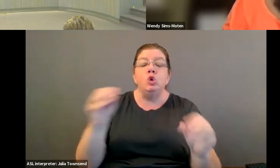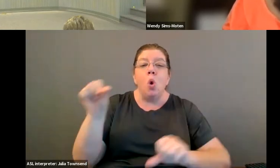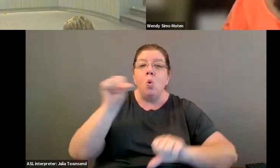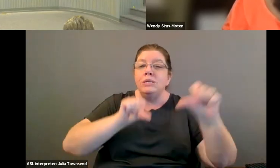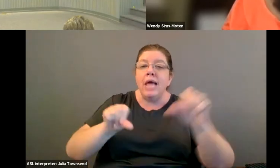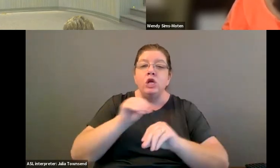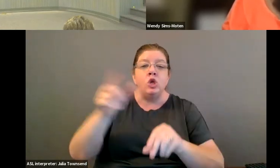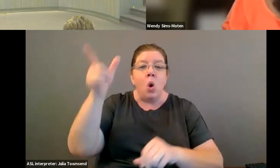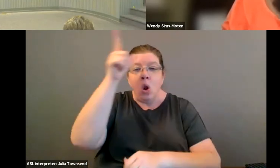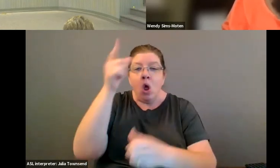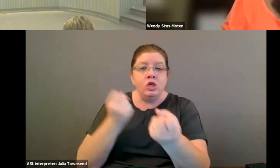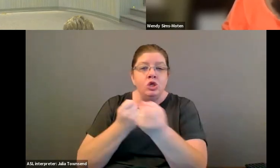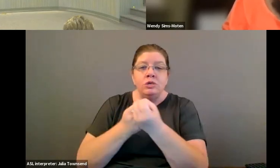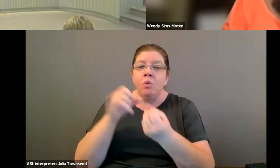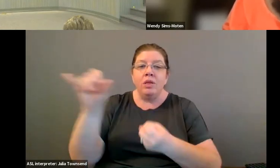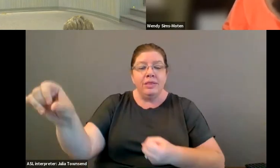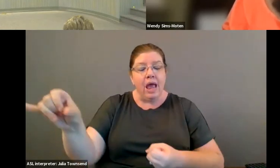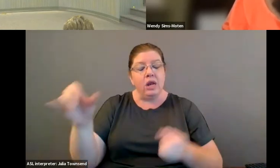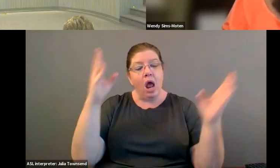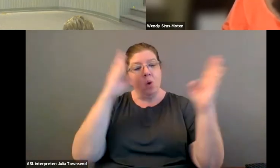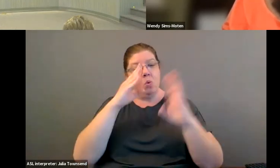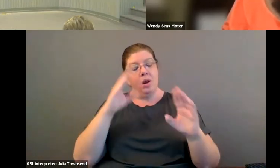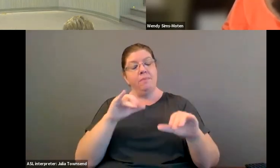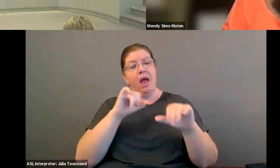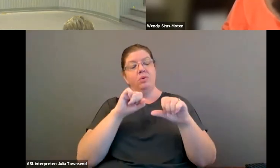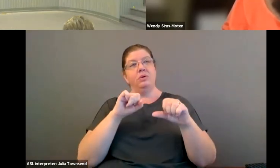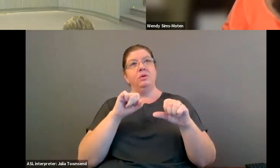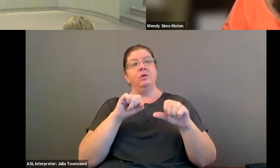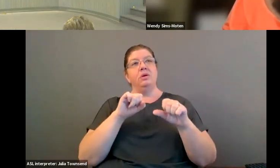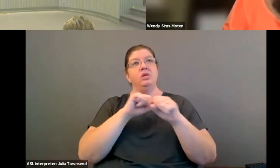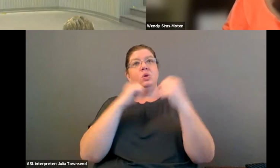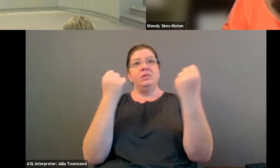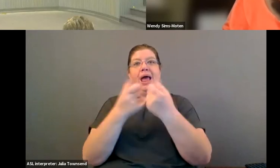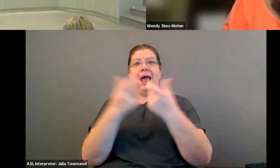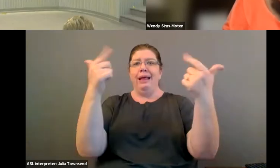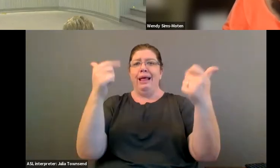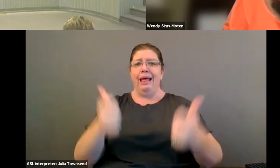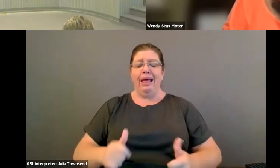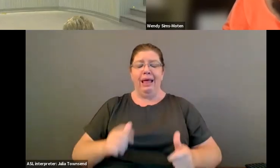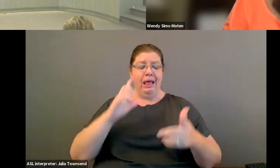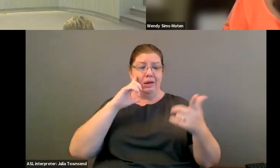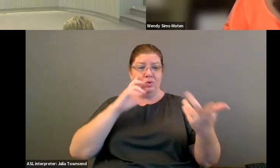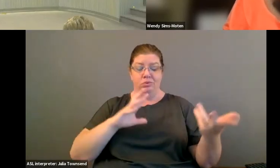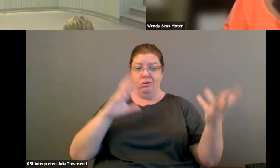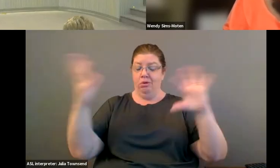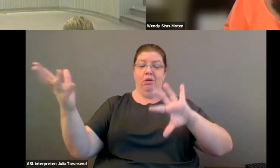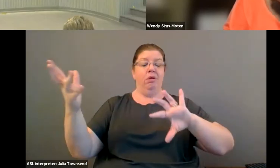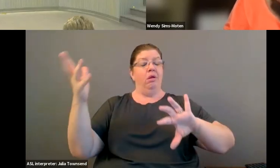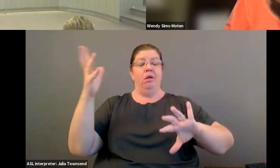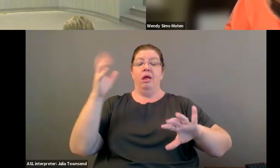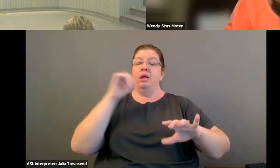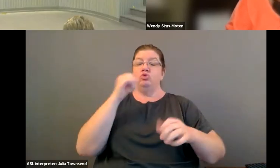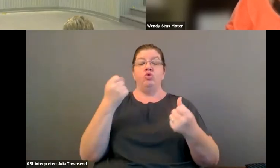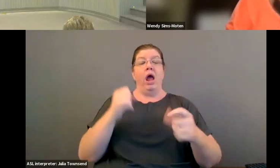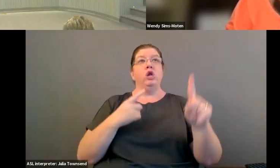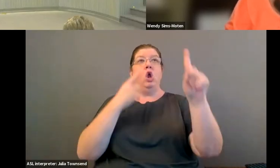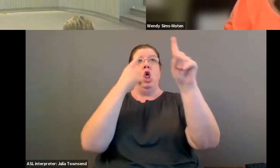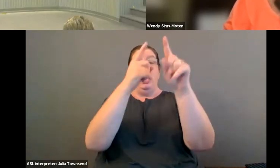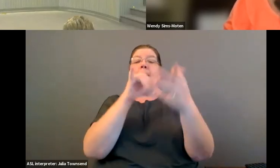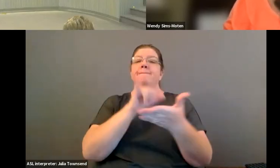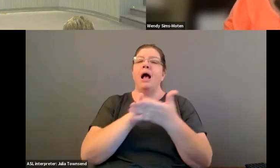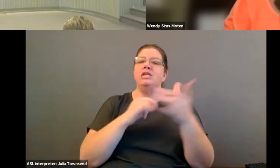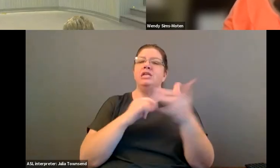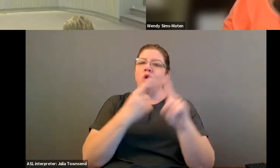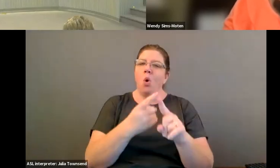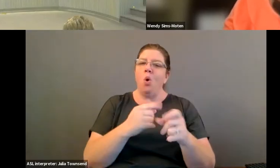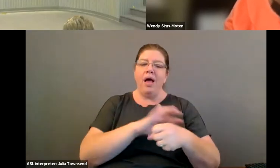that. I worry about society's descent into a mass psychosis, trying to reach an impossible goal of eradicating COVID.